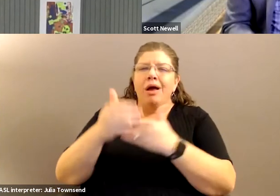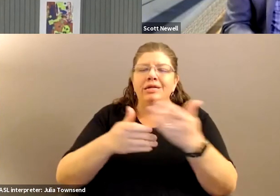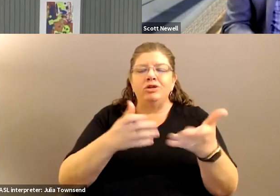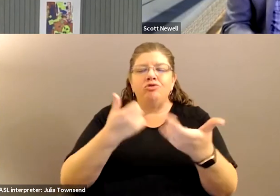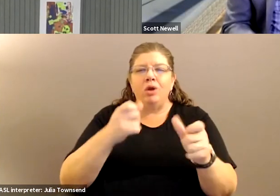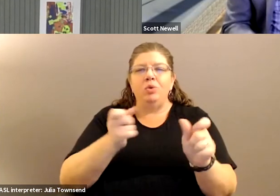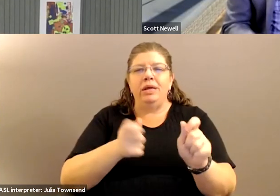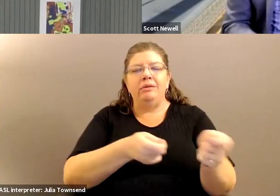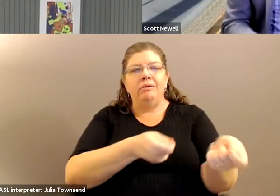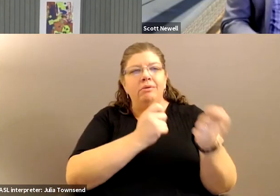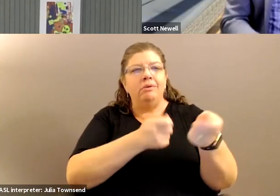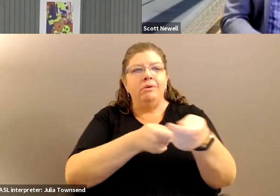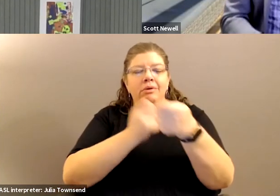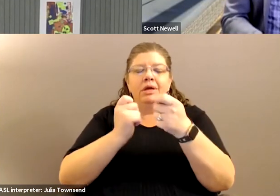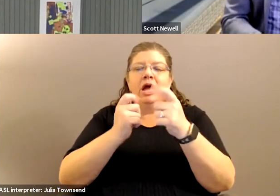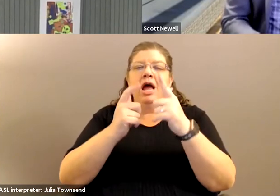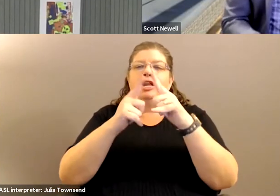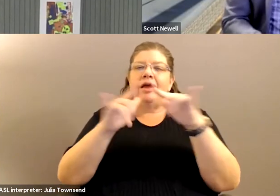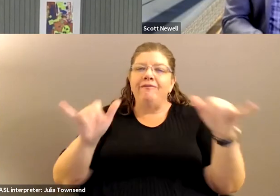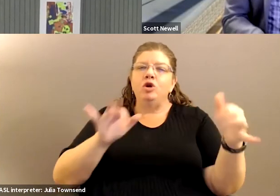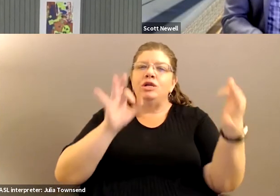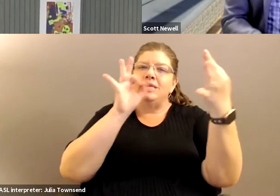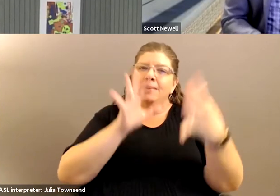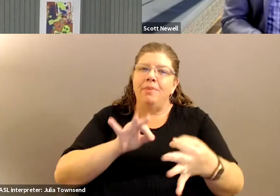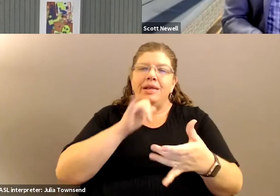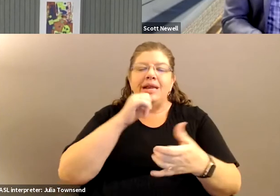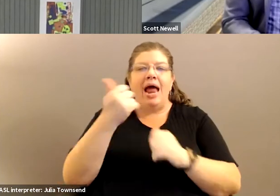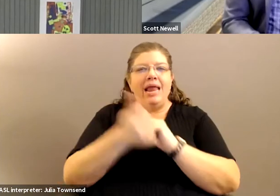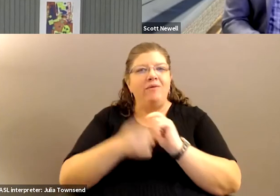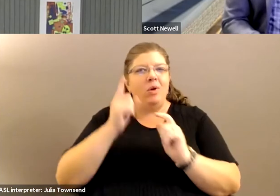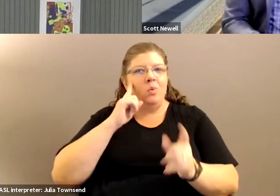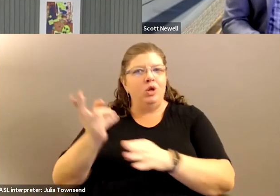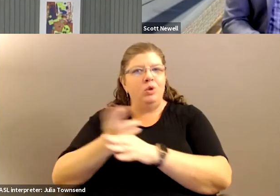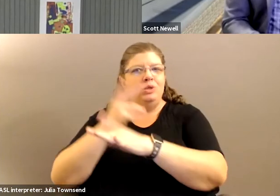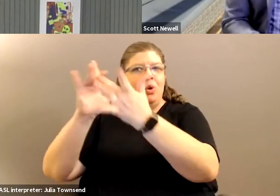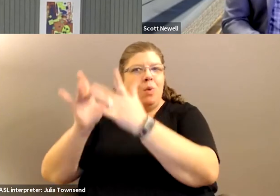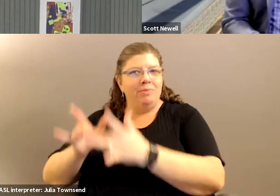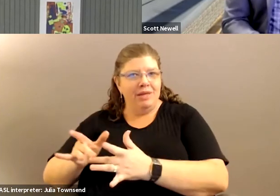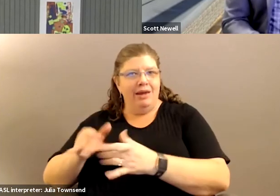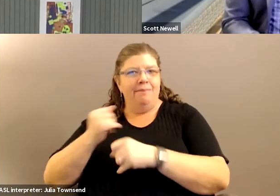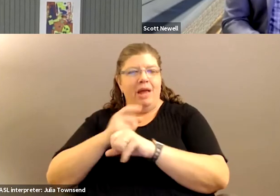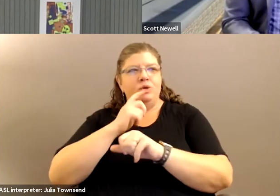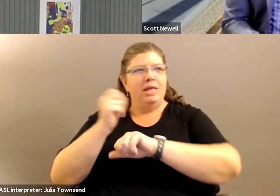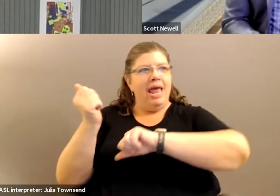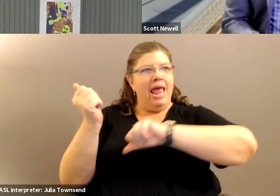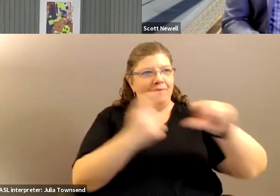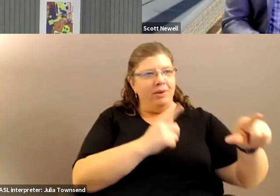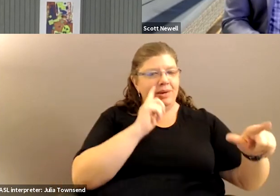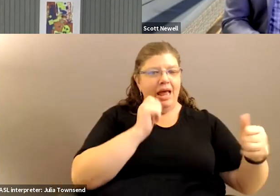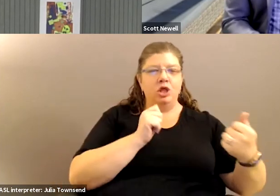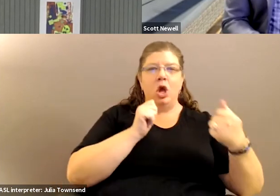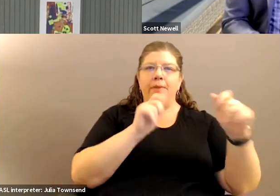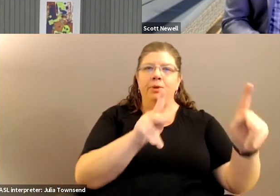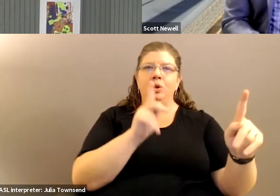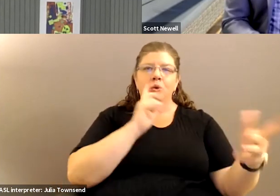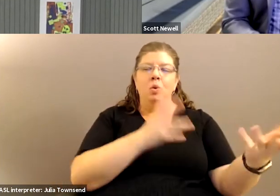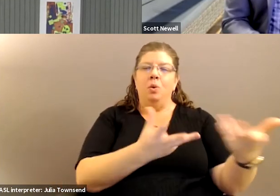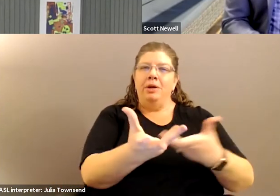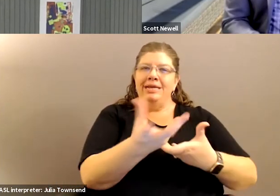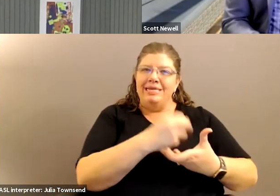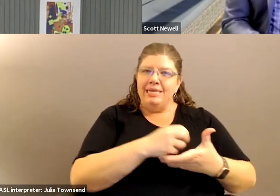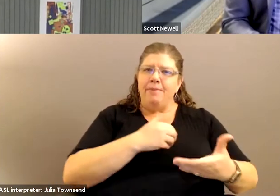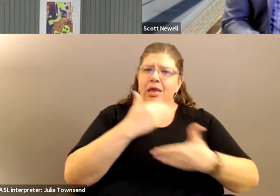diverse inputs because not everybody goes to our website so how are we reaching out to ensure that everybody has an opportunity to participate in this